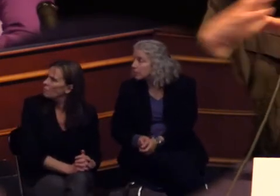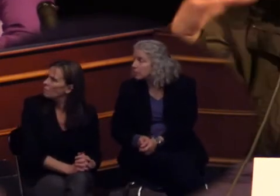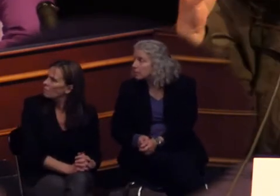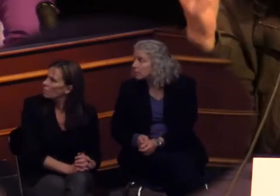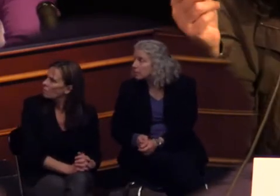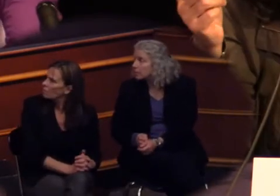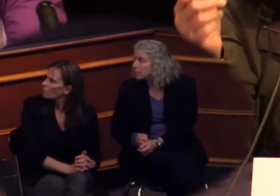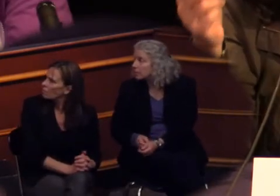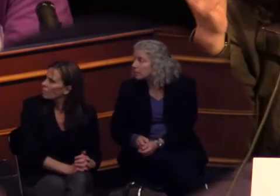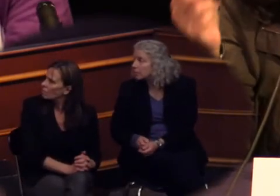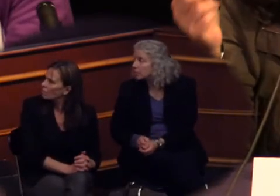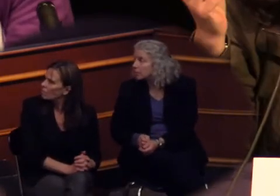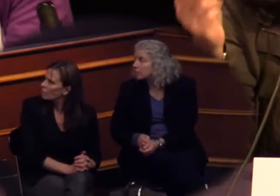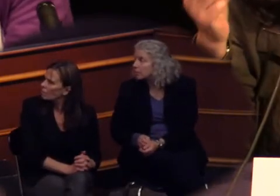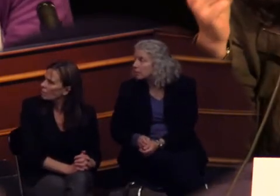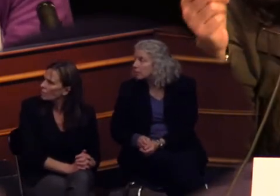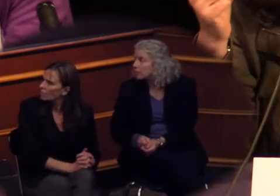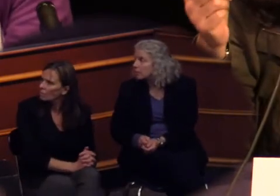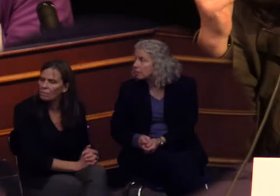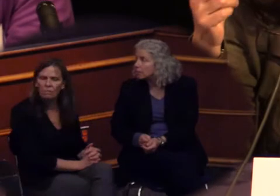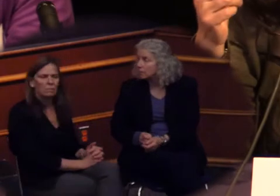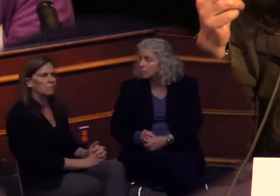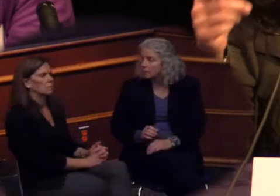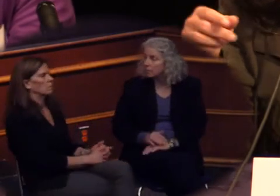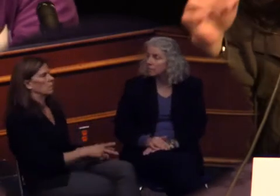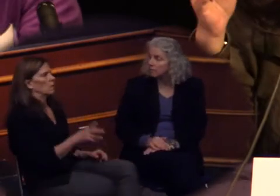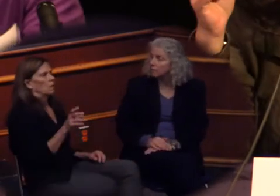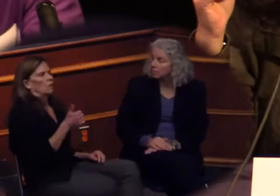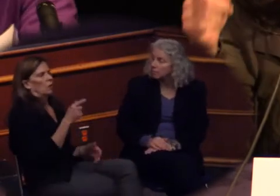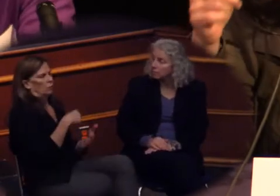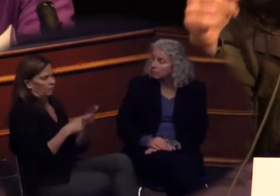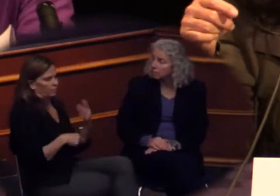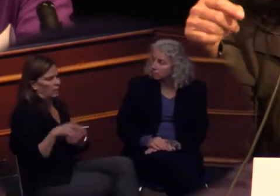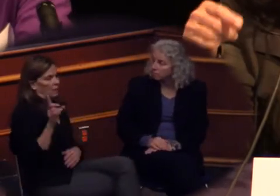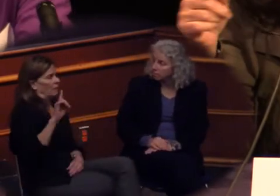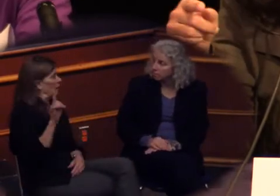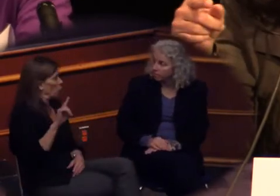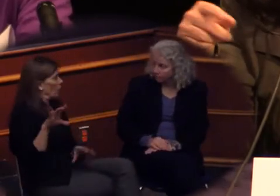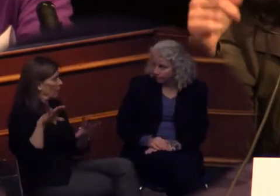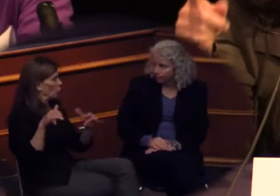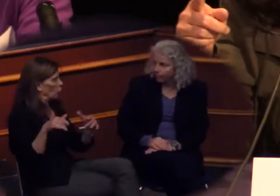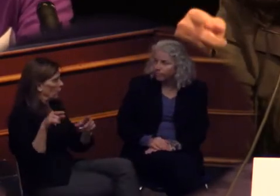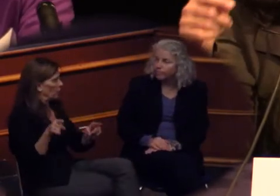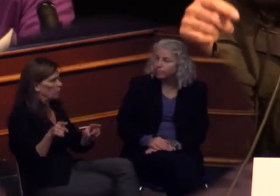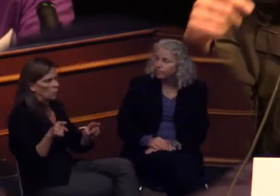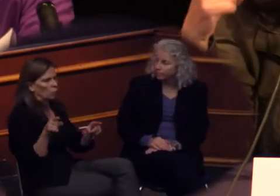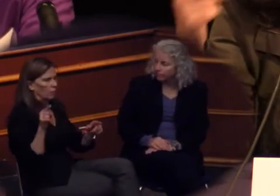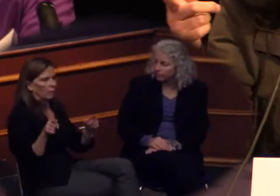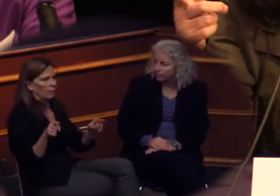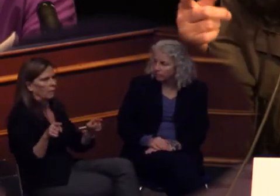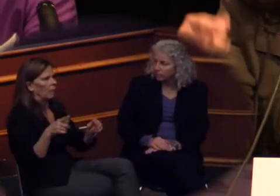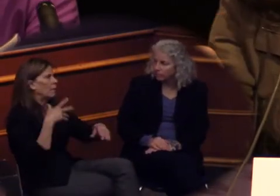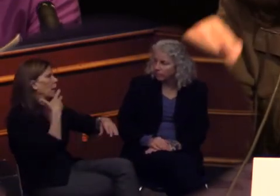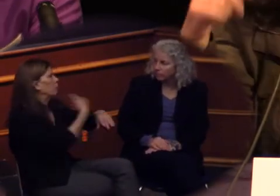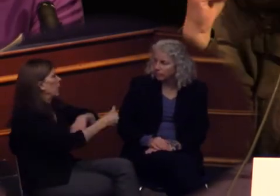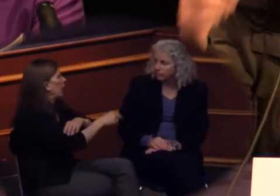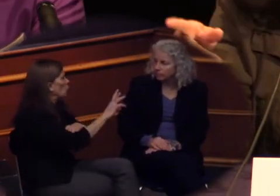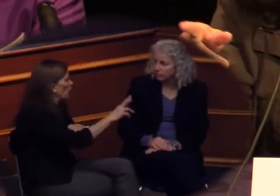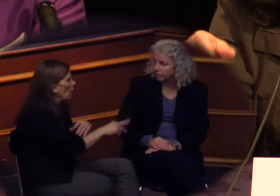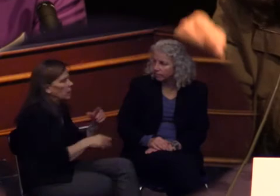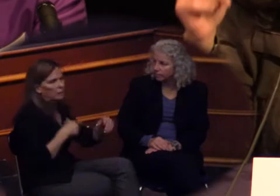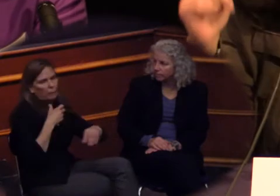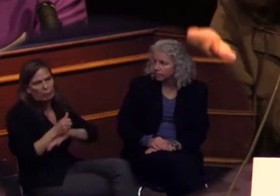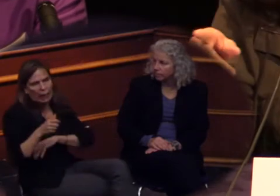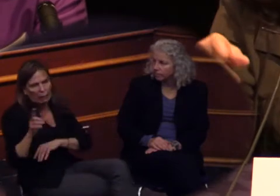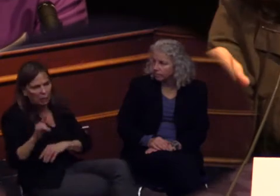A lot of factions remain within the Democratic Party, with different sides blaming the other for not being liberal enough, or moving too